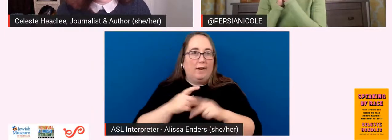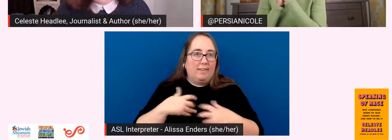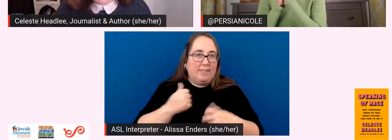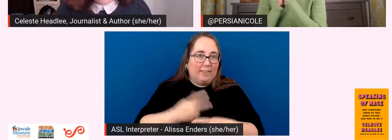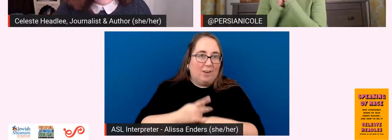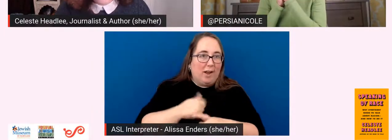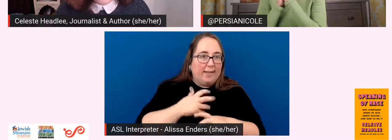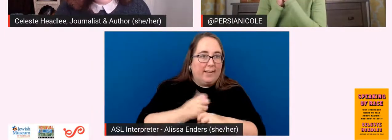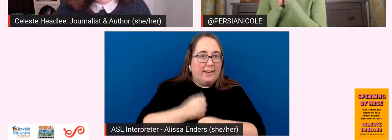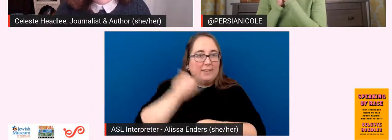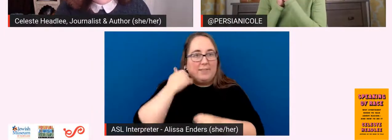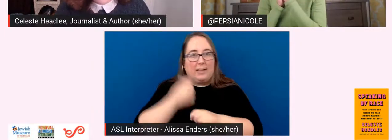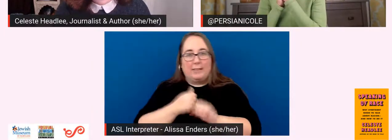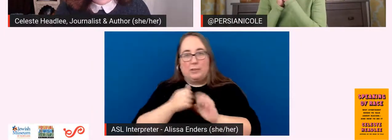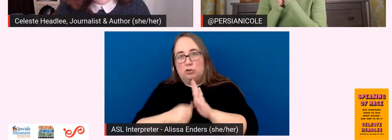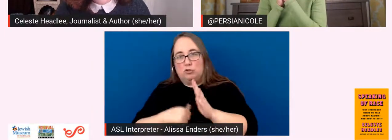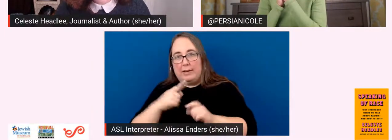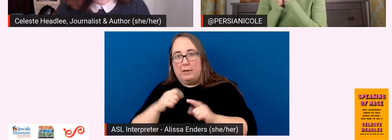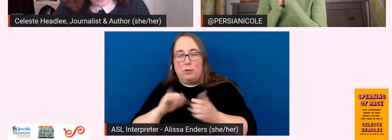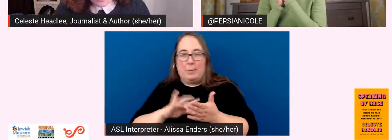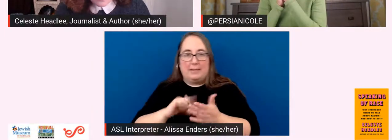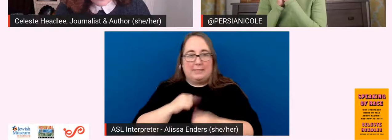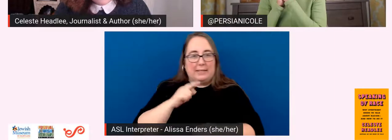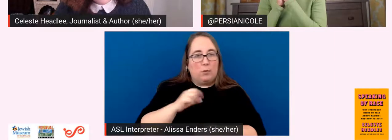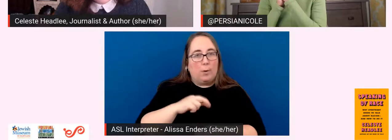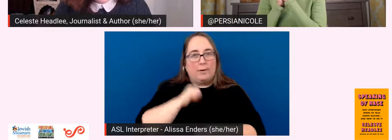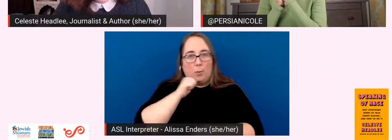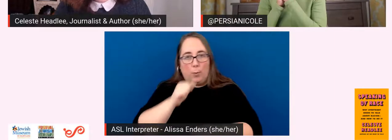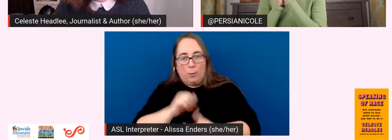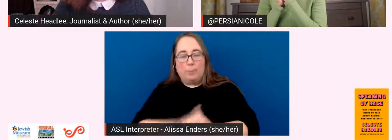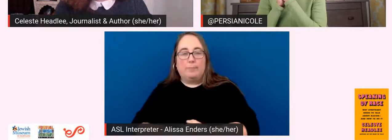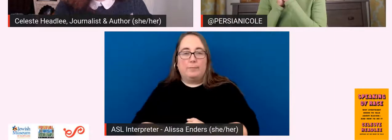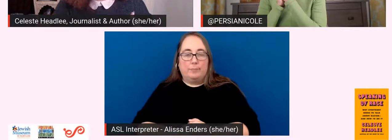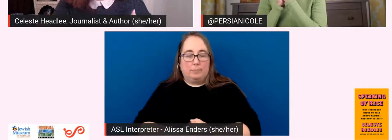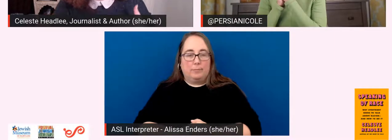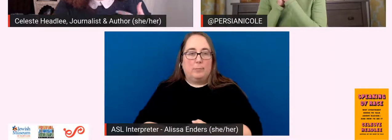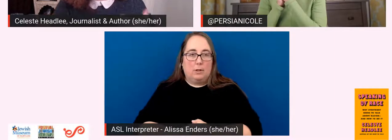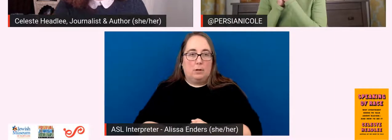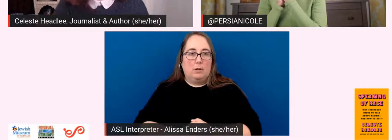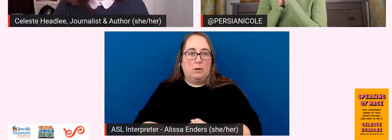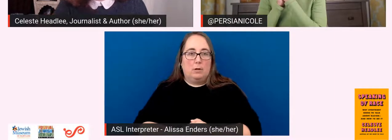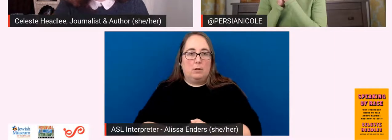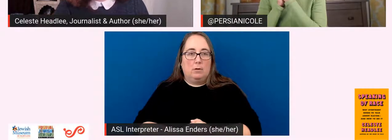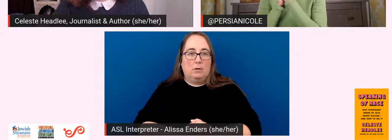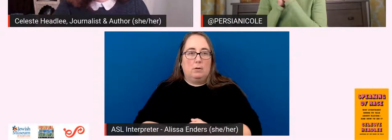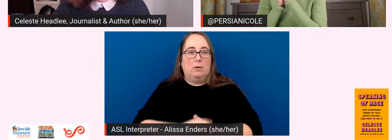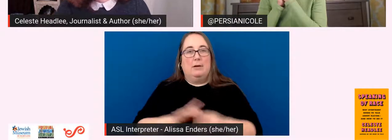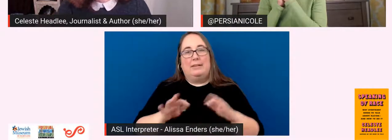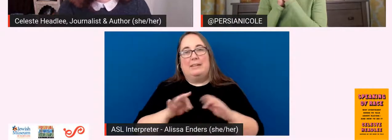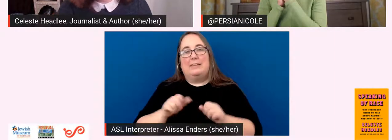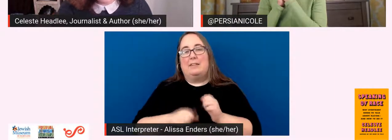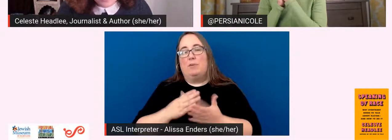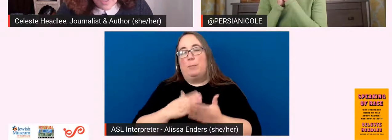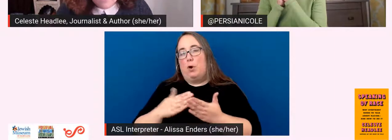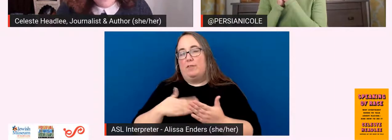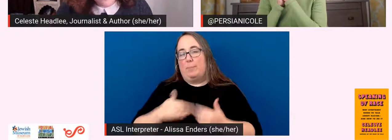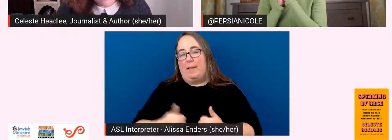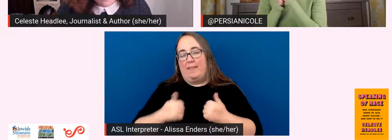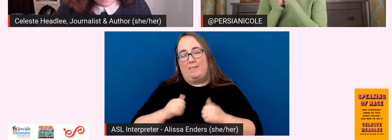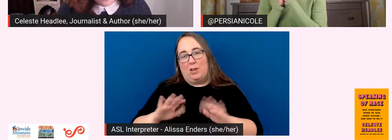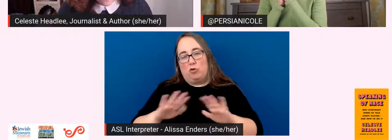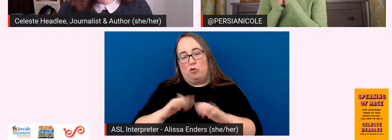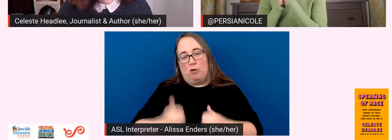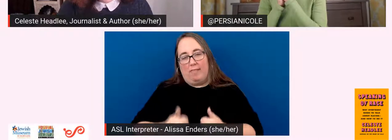whether I get the surgery I need or the medicine that I need or I don't. Yep. It dictates almost every part of my life and your life